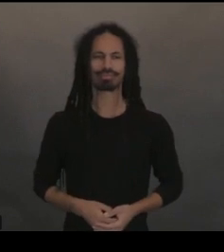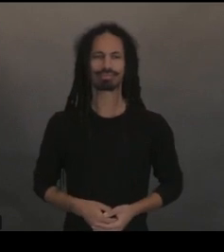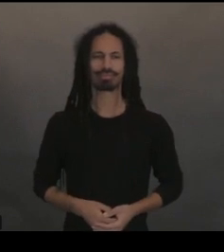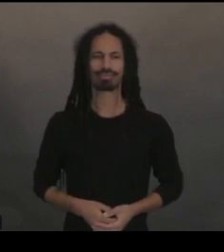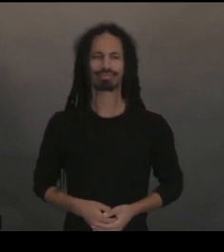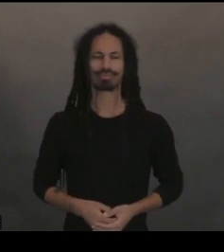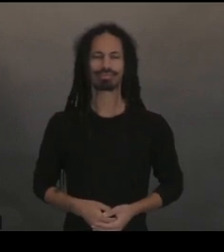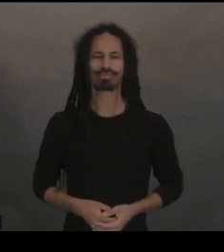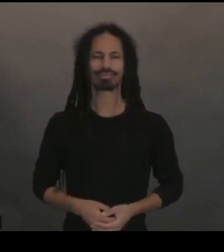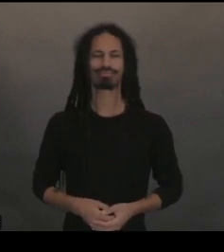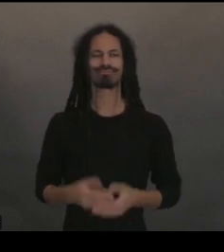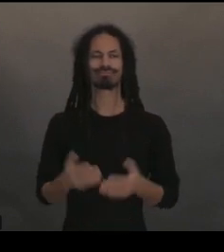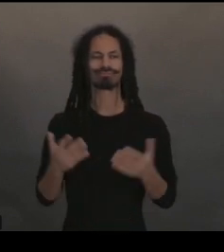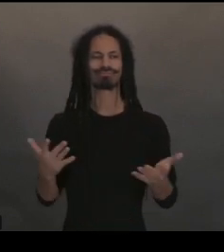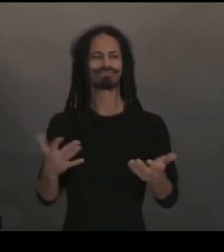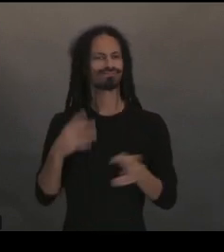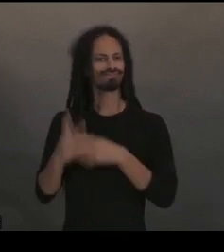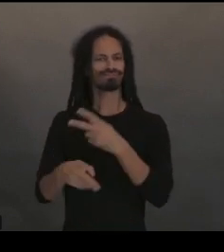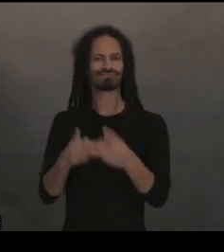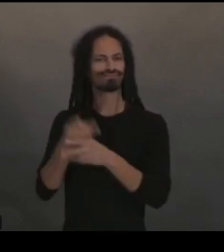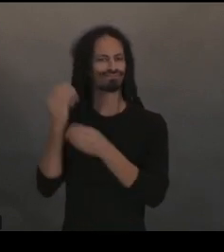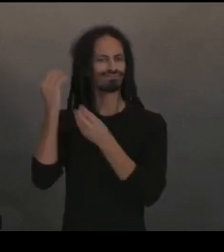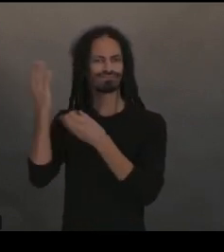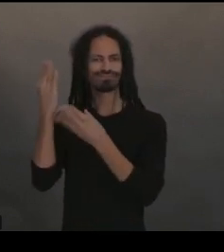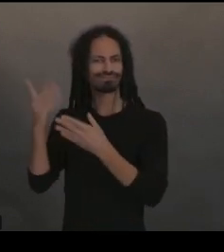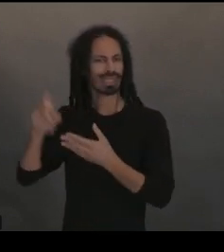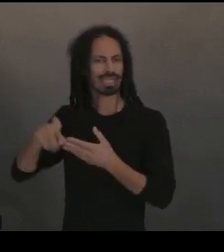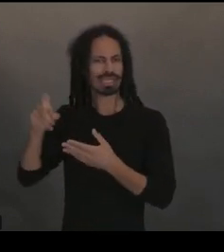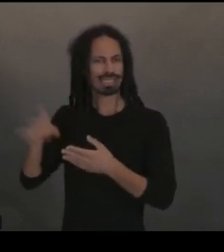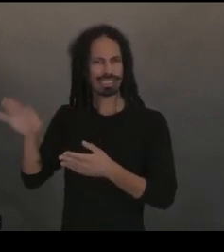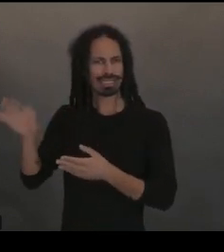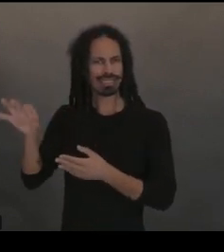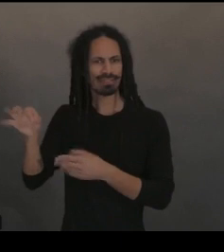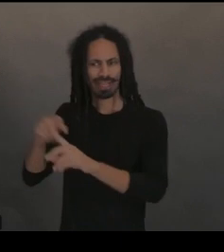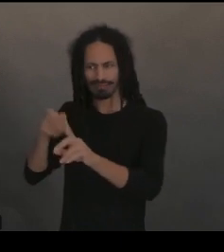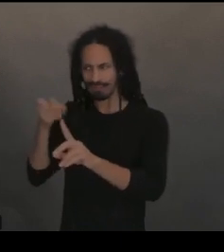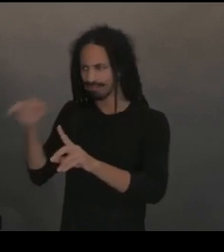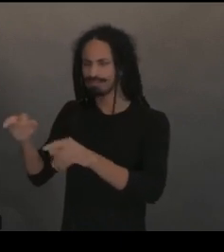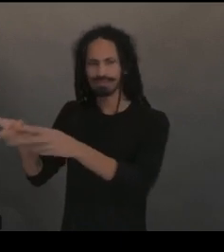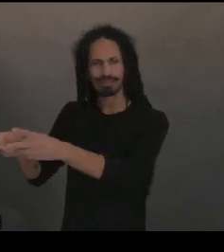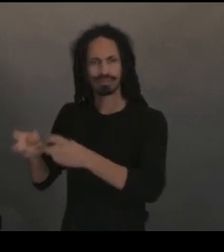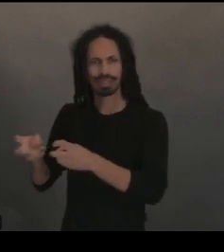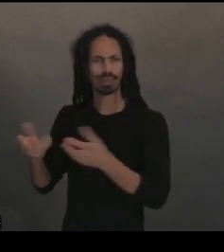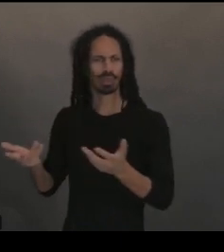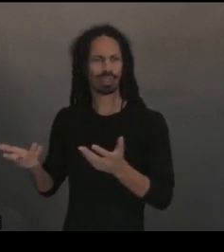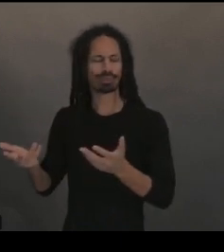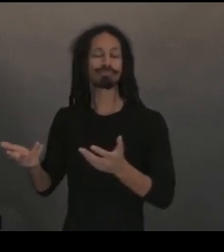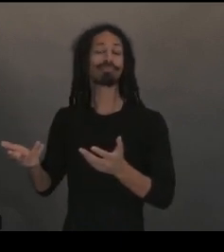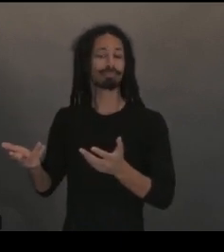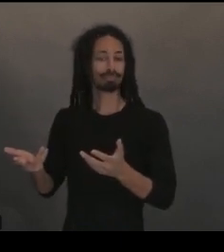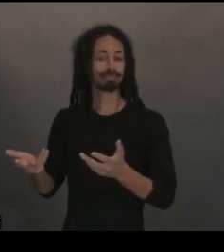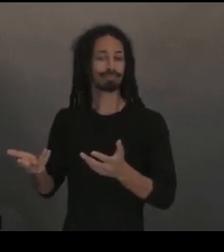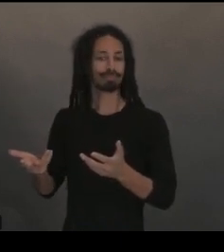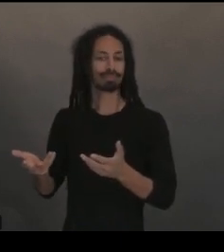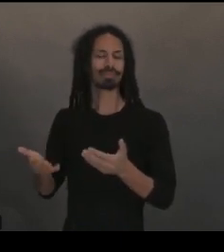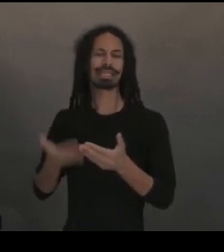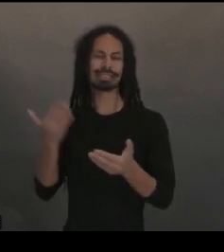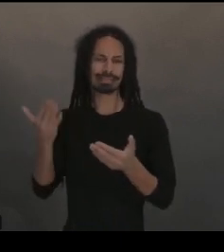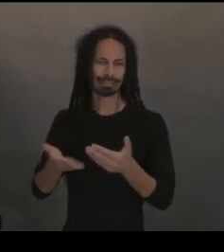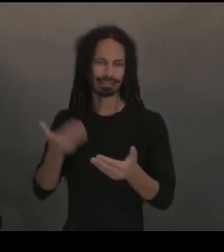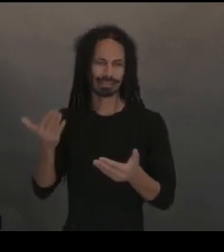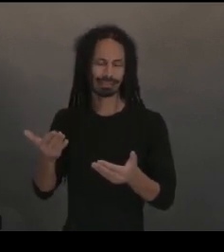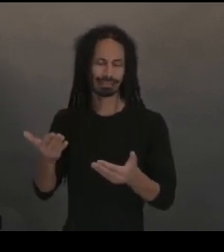So what is the type of information that you need to include in a reference entry? Well, you will need to